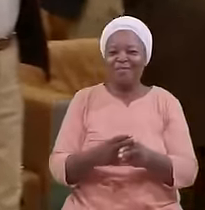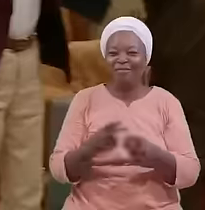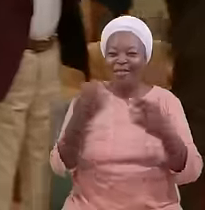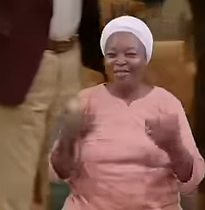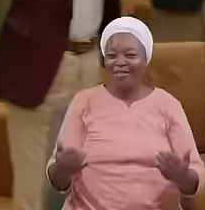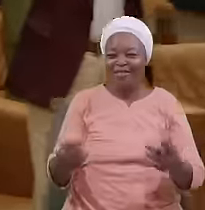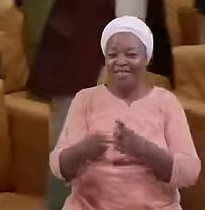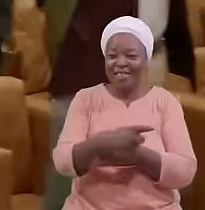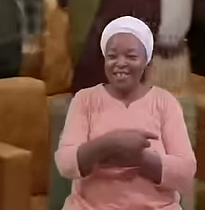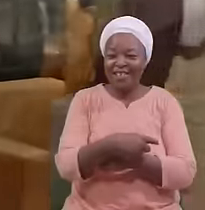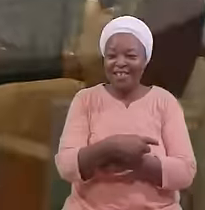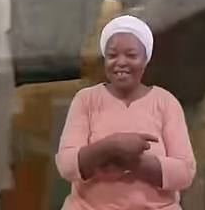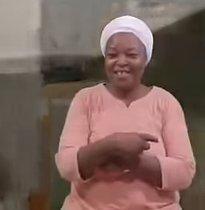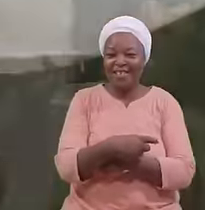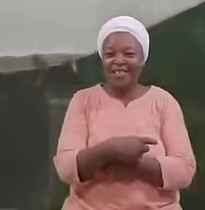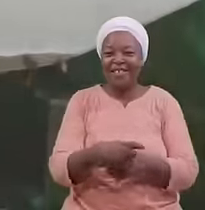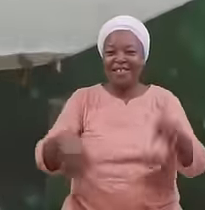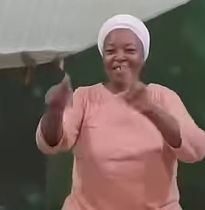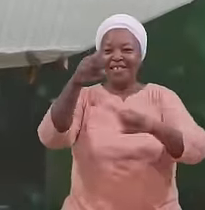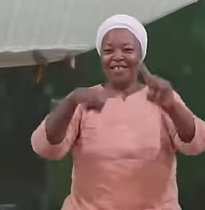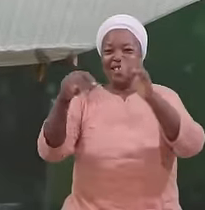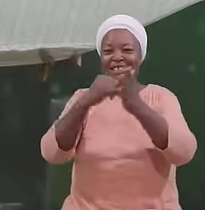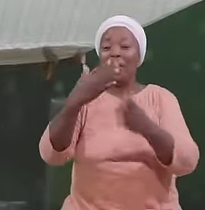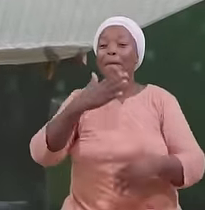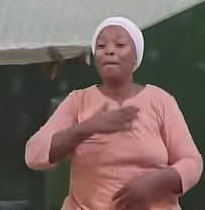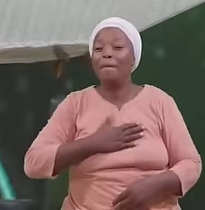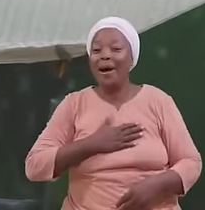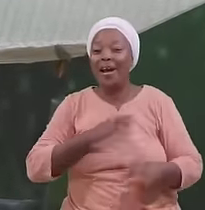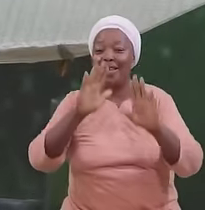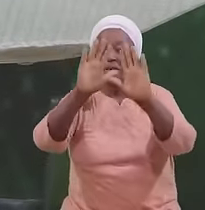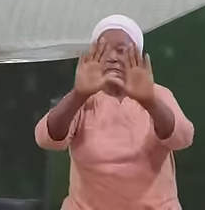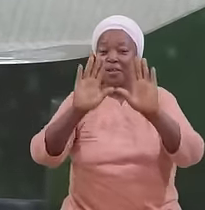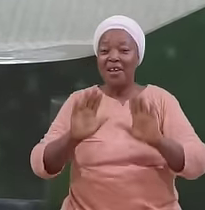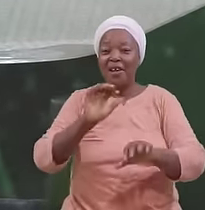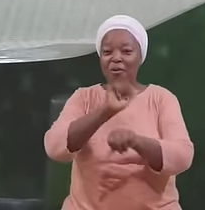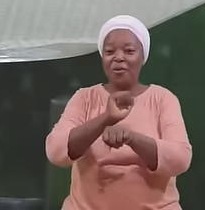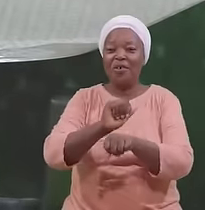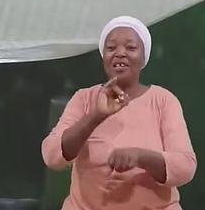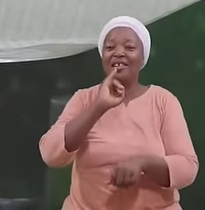Today, my miracle is in the making.